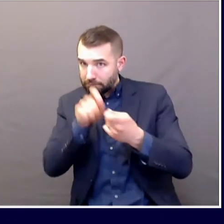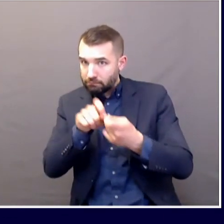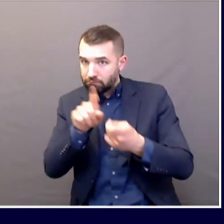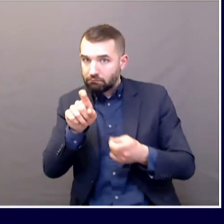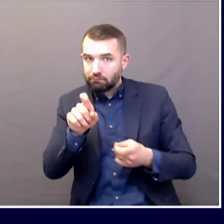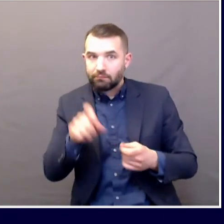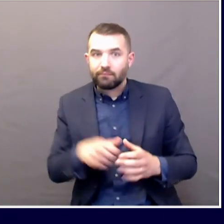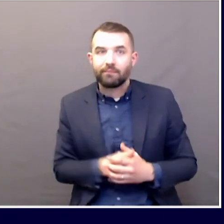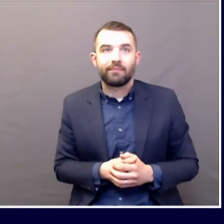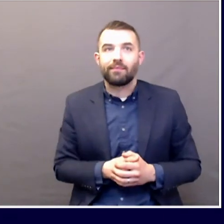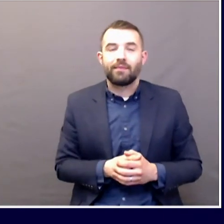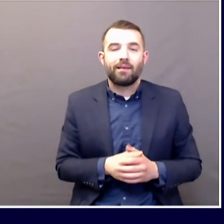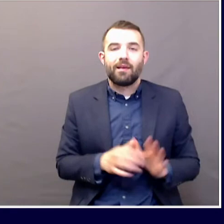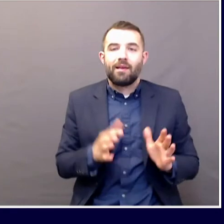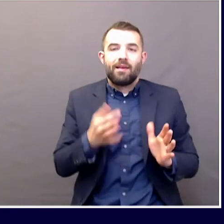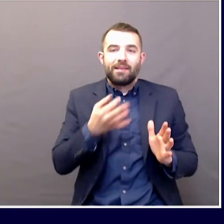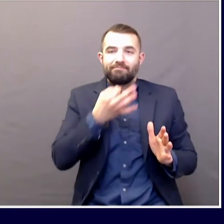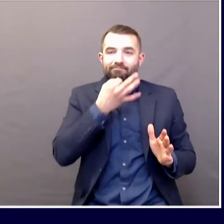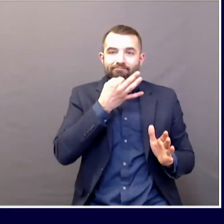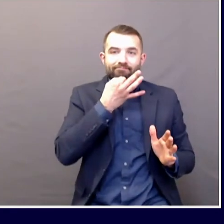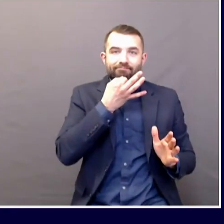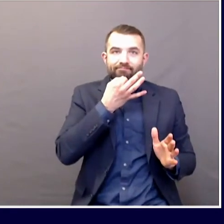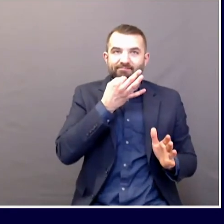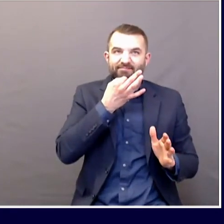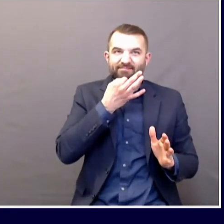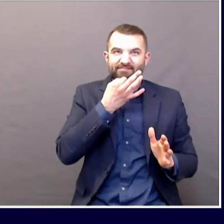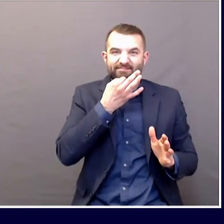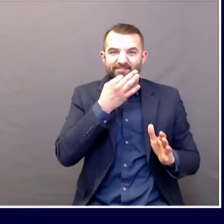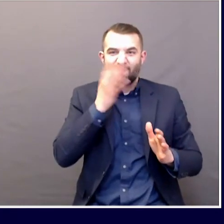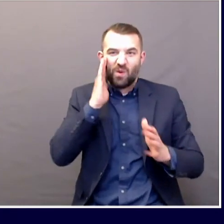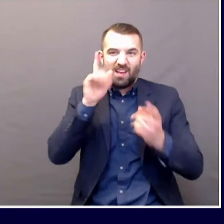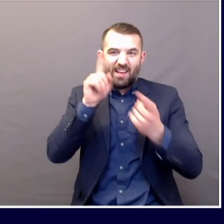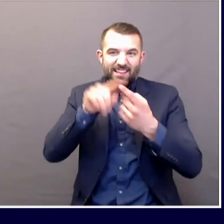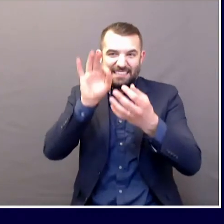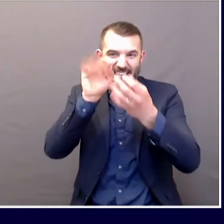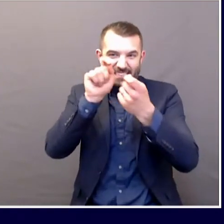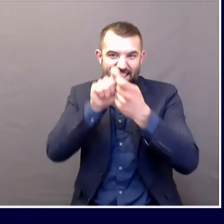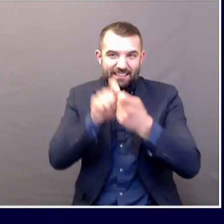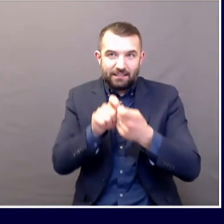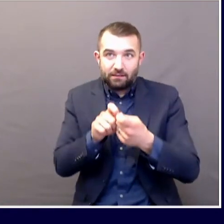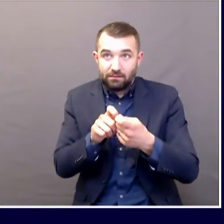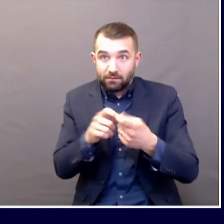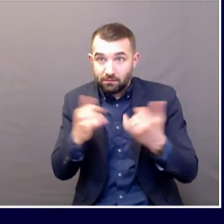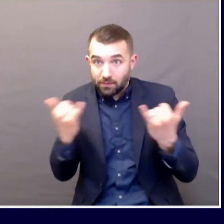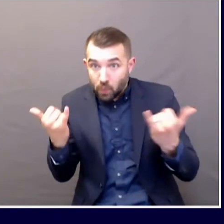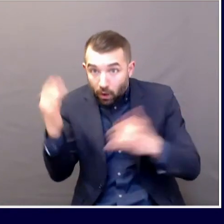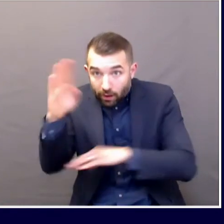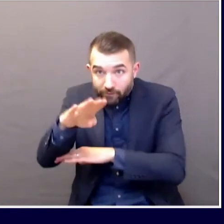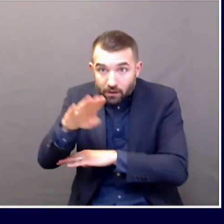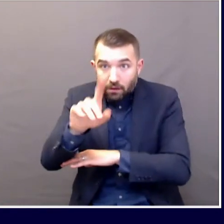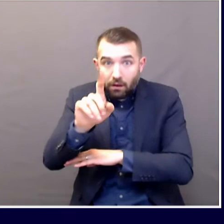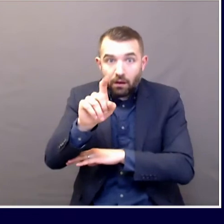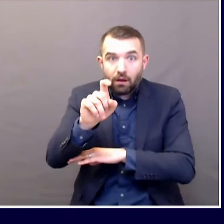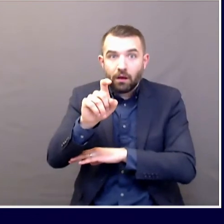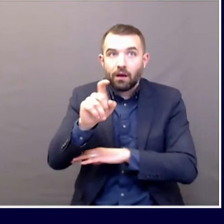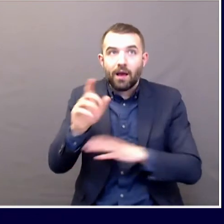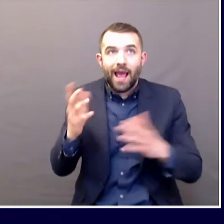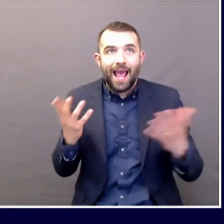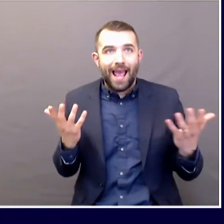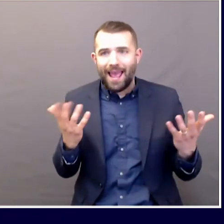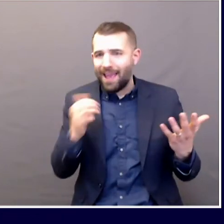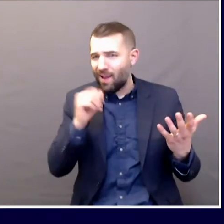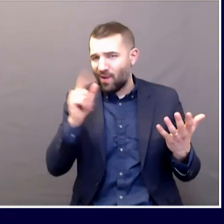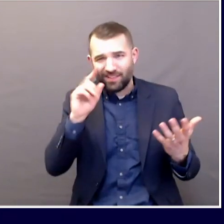Soon. I can't give any more details than that. Okay, so not like this afternoon, probably. I do not believe it's this afternoon.